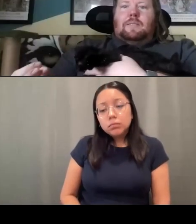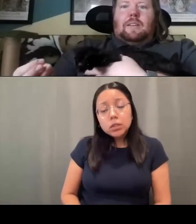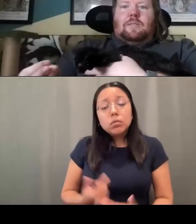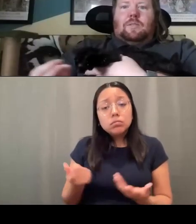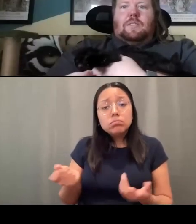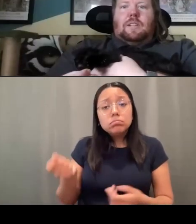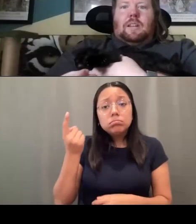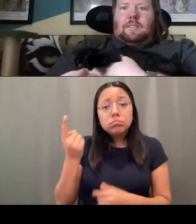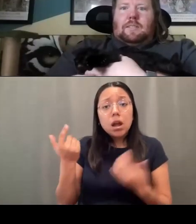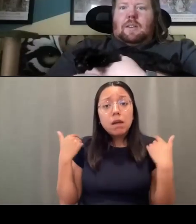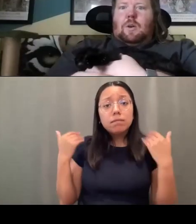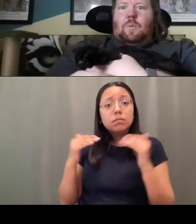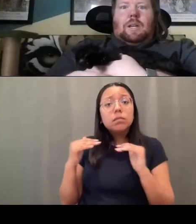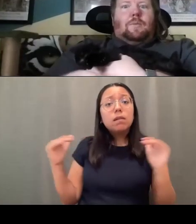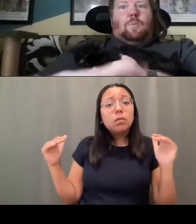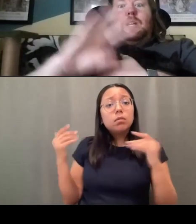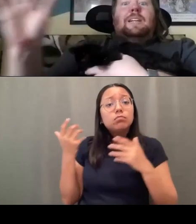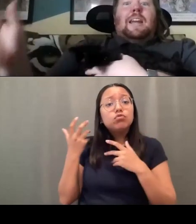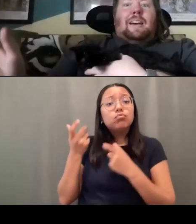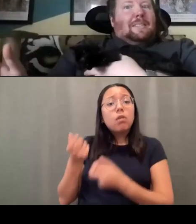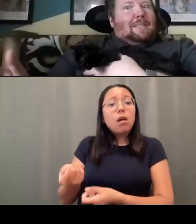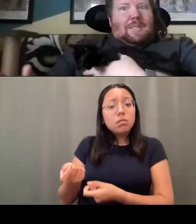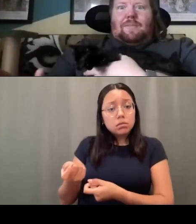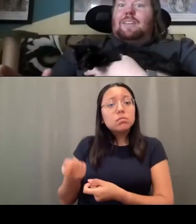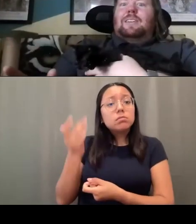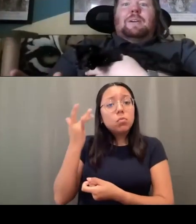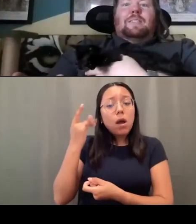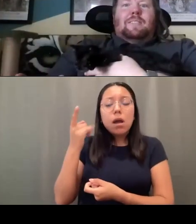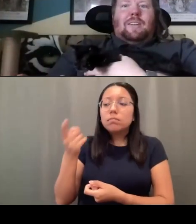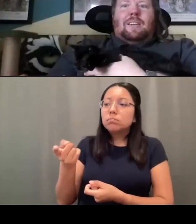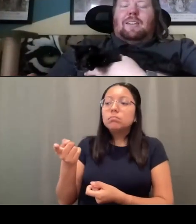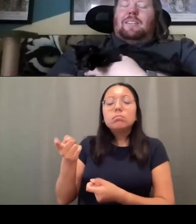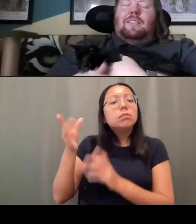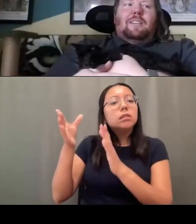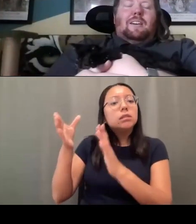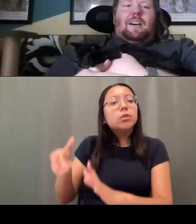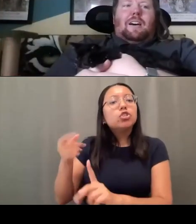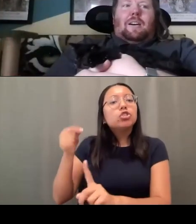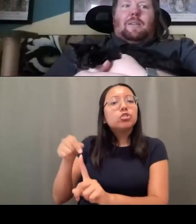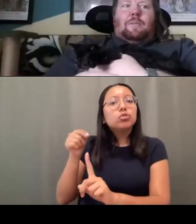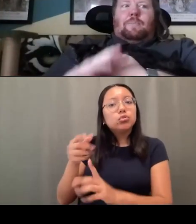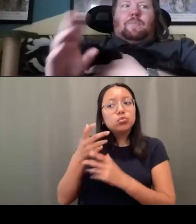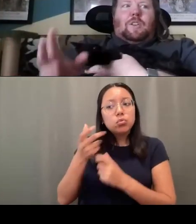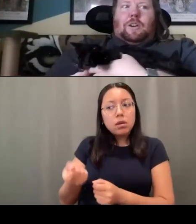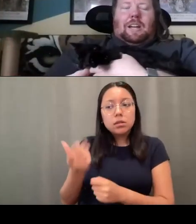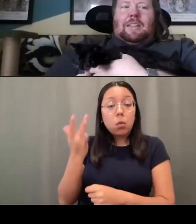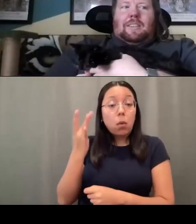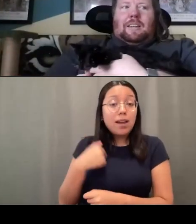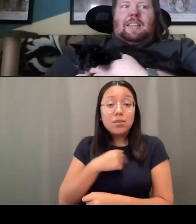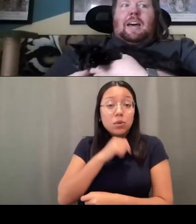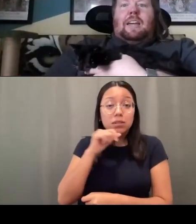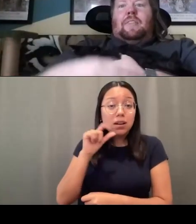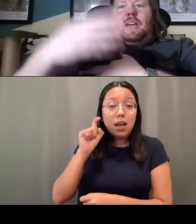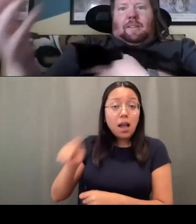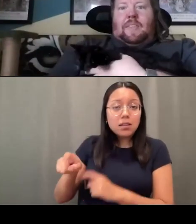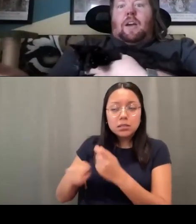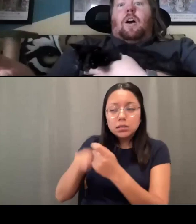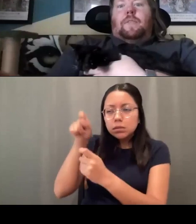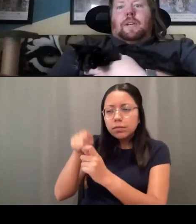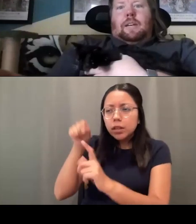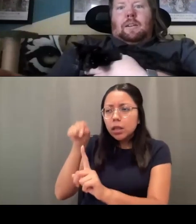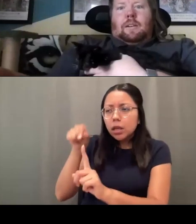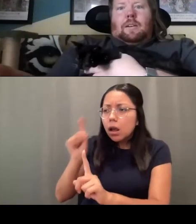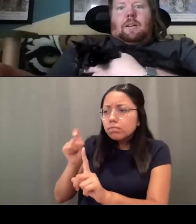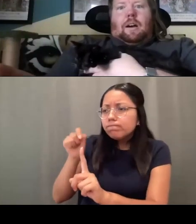that Bex is trusting us when we didn't ask specifically about self-cutting or anything like that, and